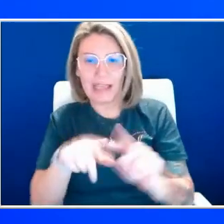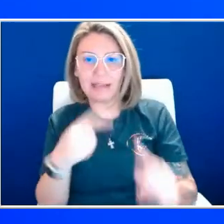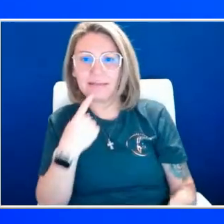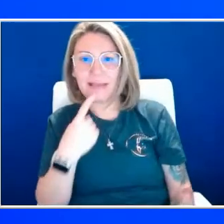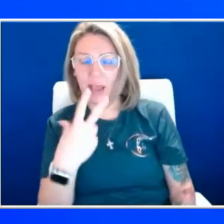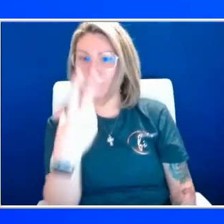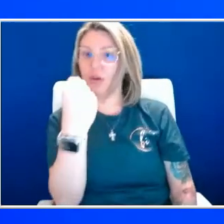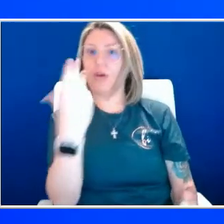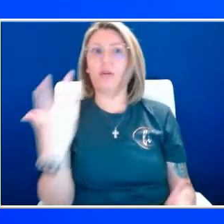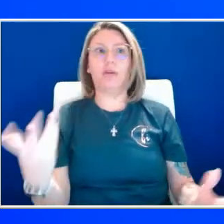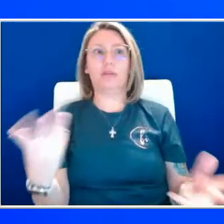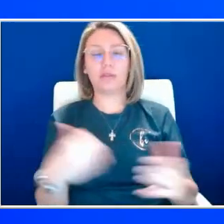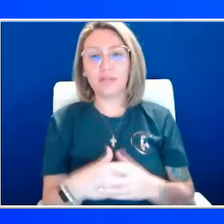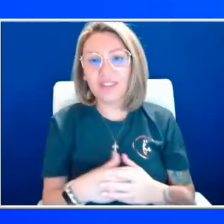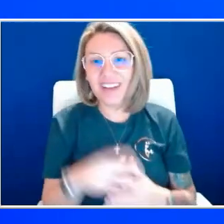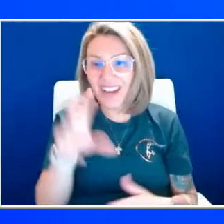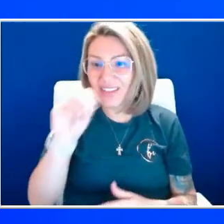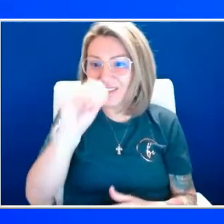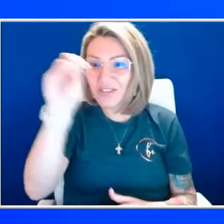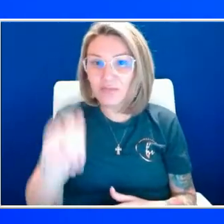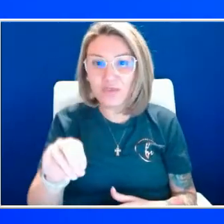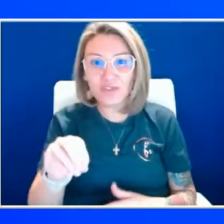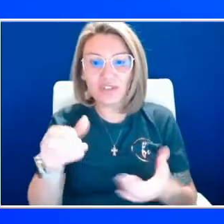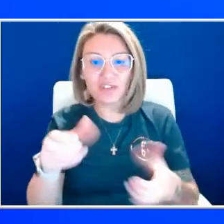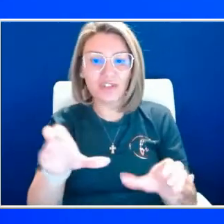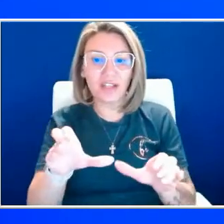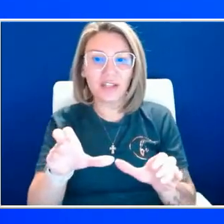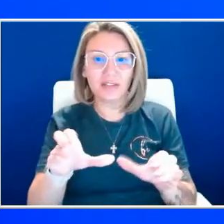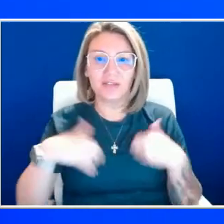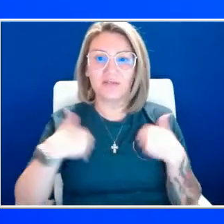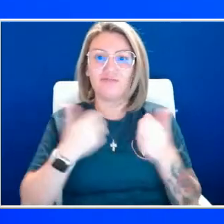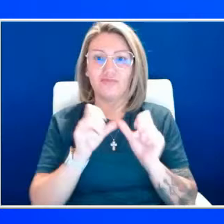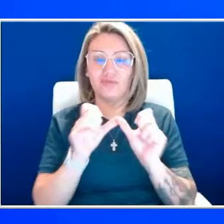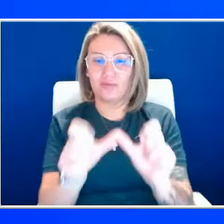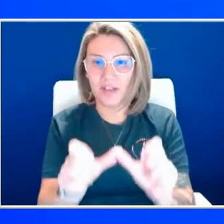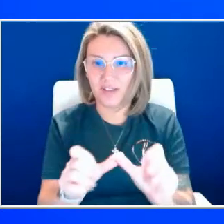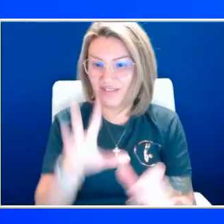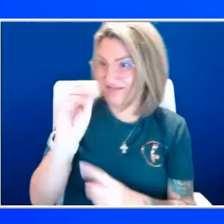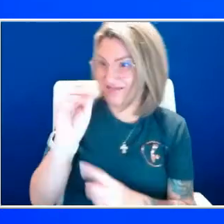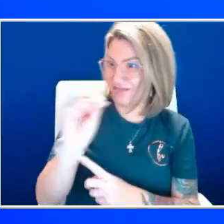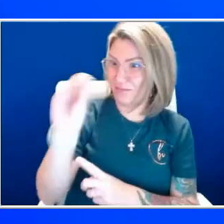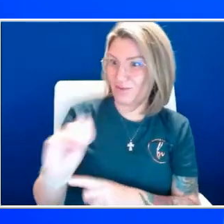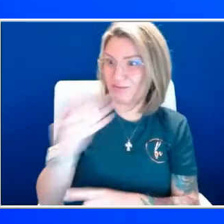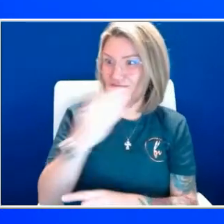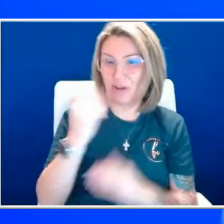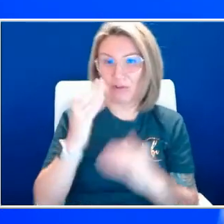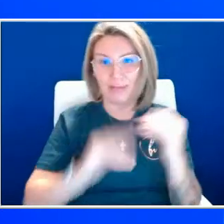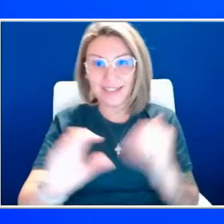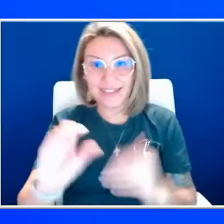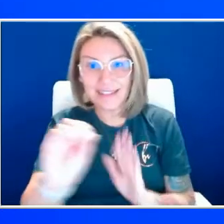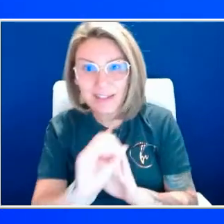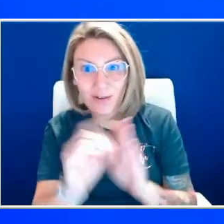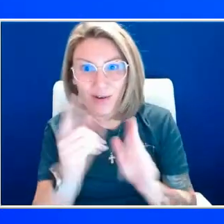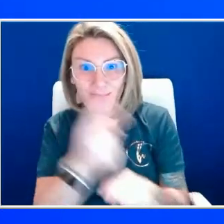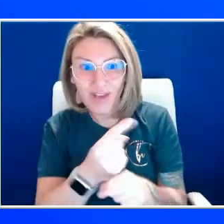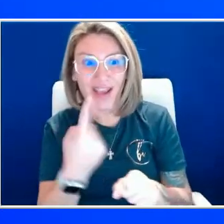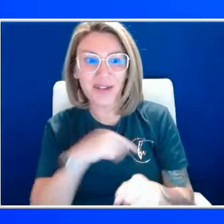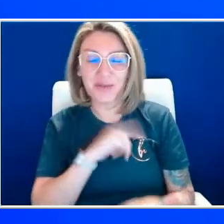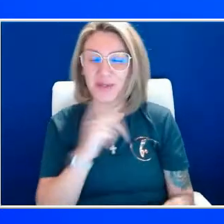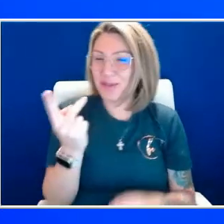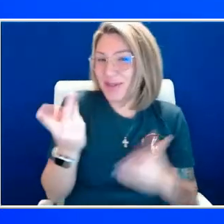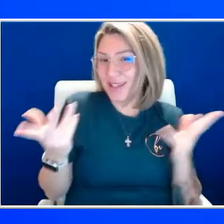have 50% chance of surviving a surgery, 50% is better than 0. So that's what we really kind of pride our